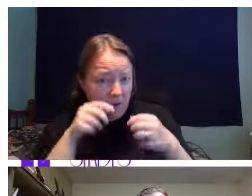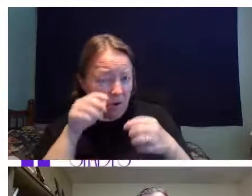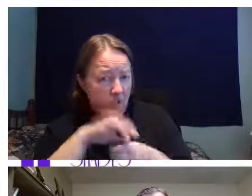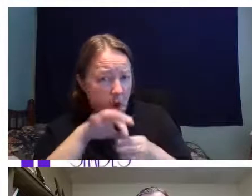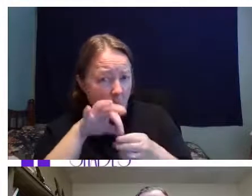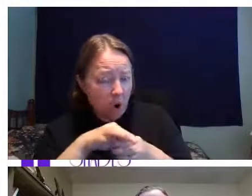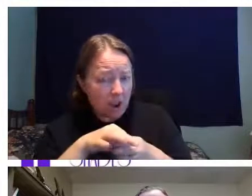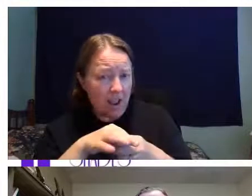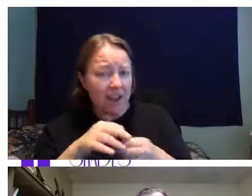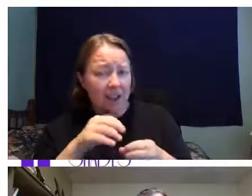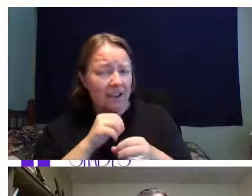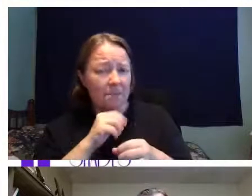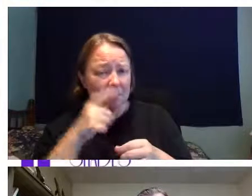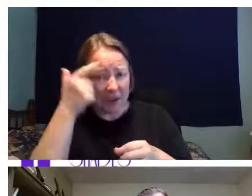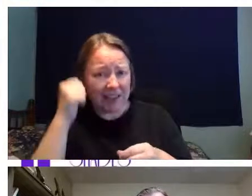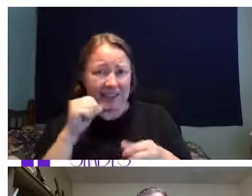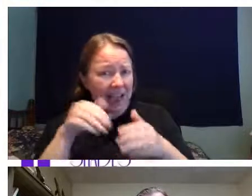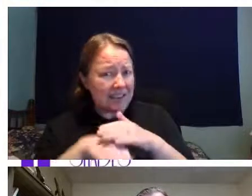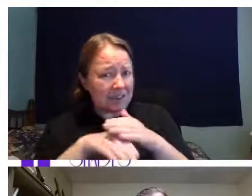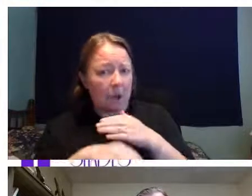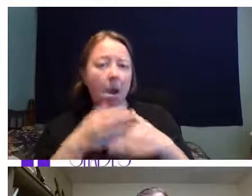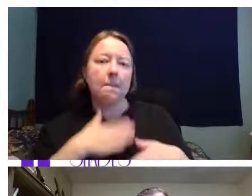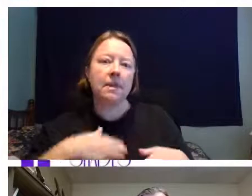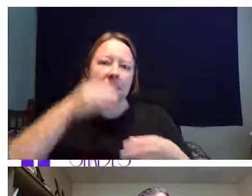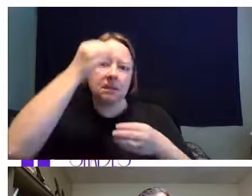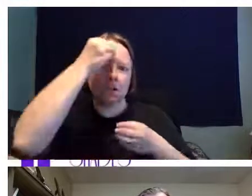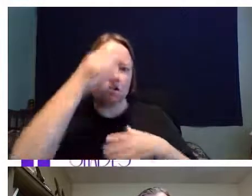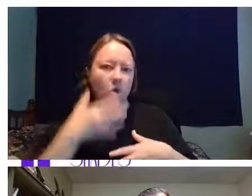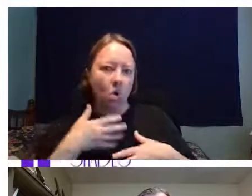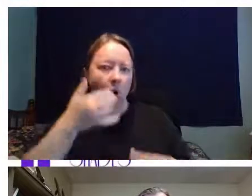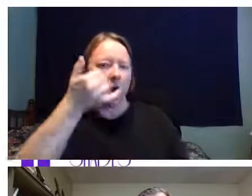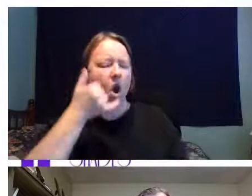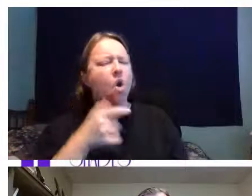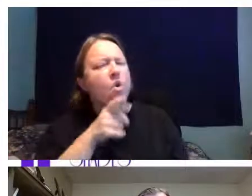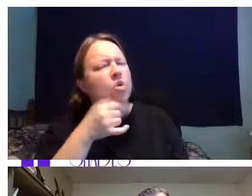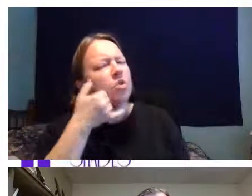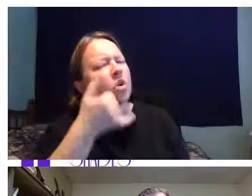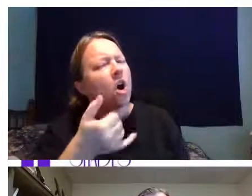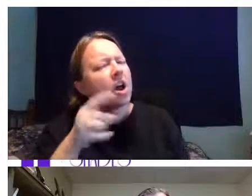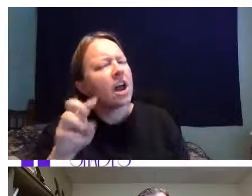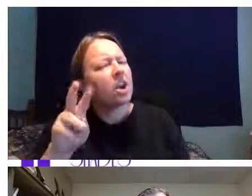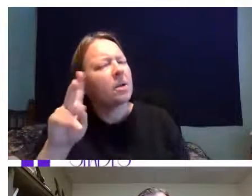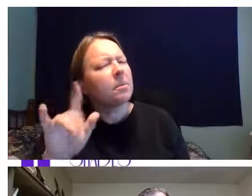accessibility perspective, please let us know or call. Who should you call, Dr. Kimberly?